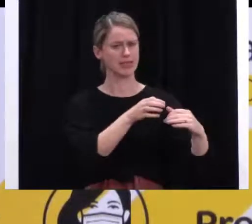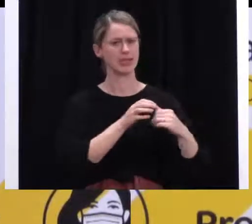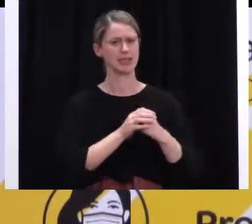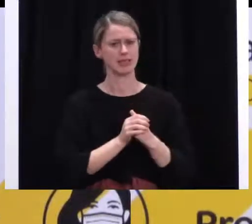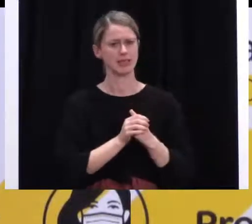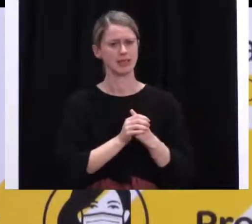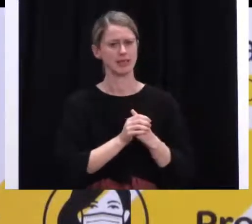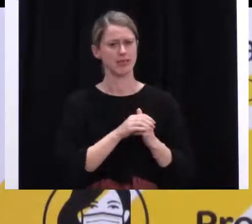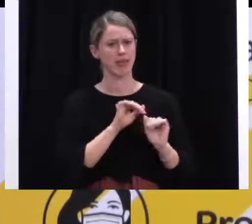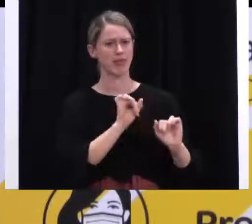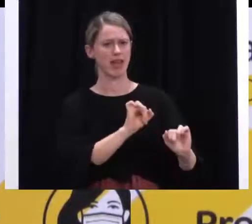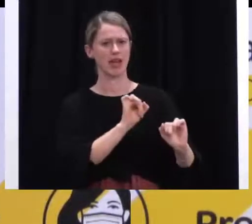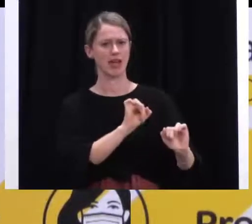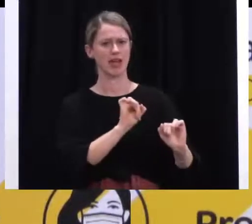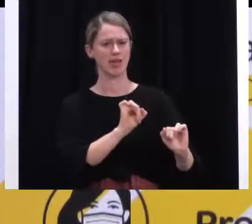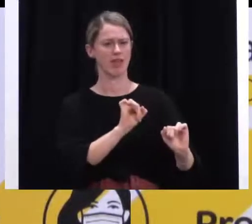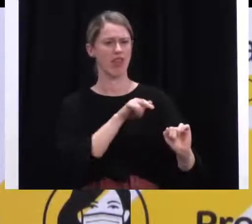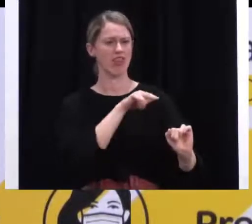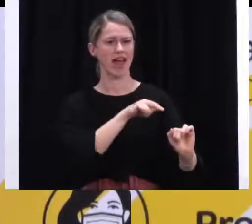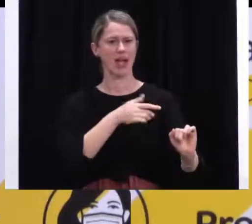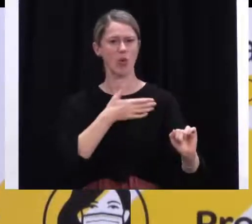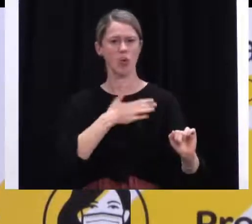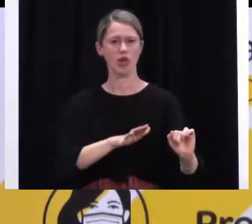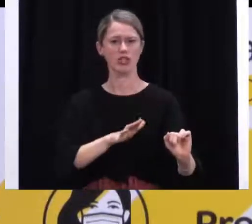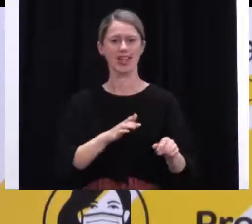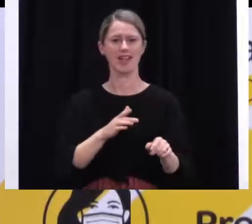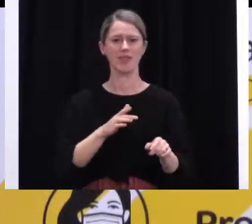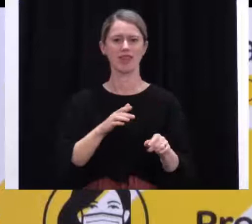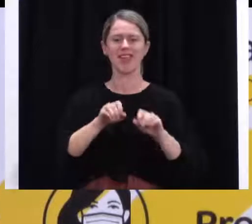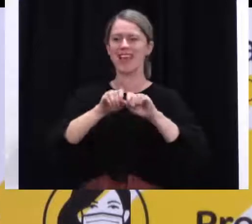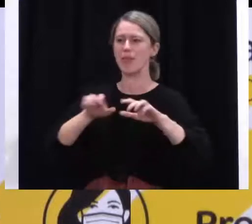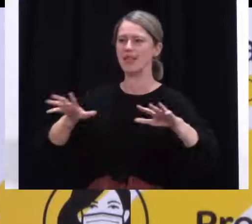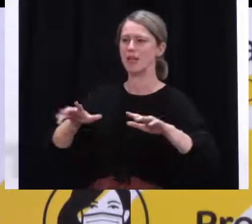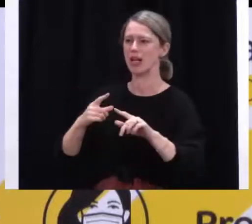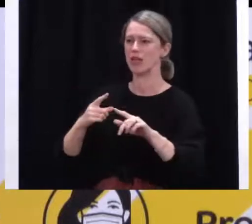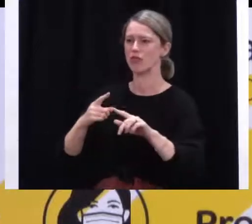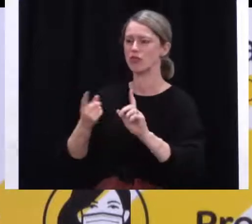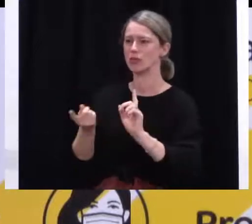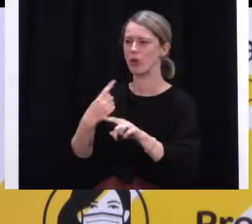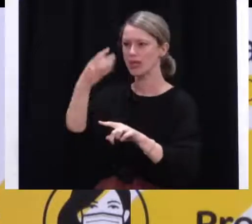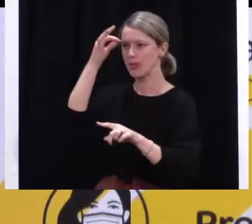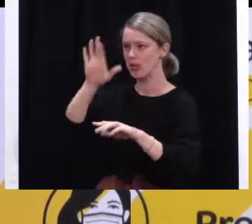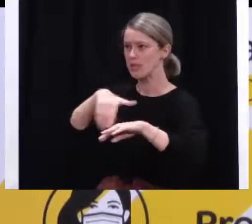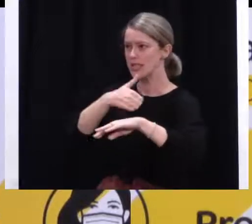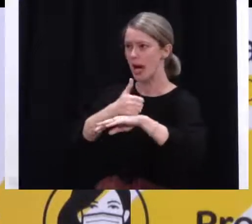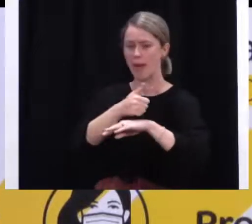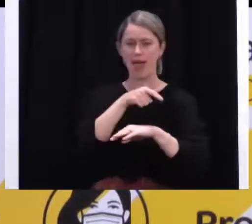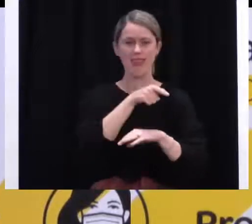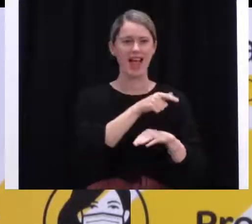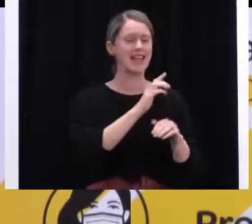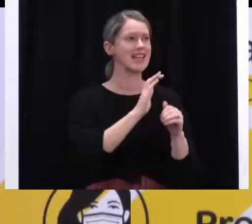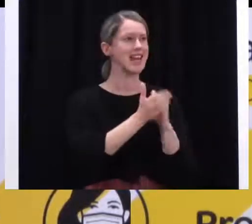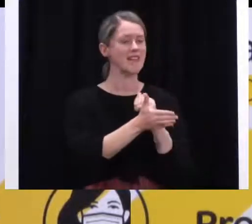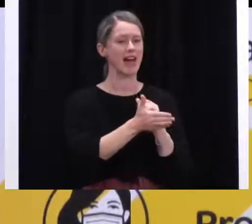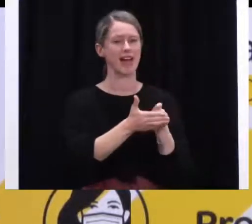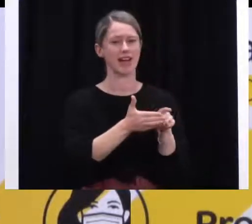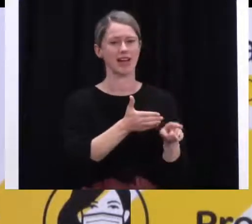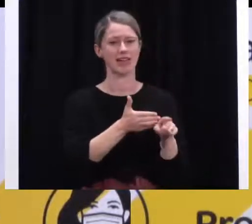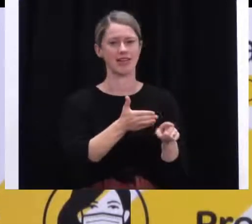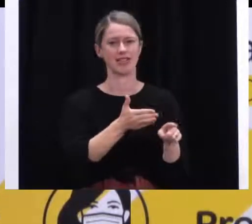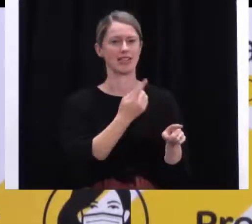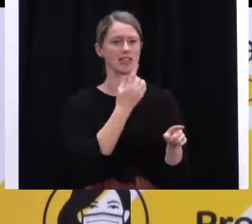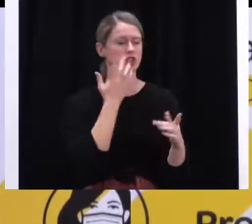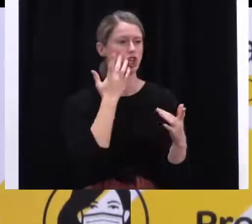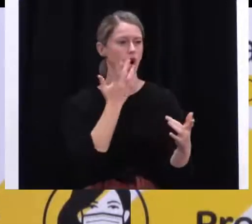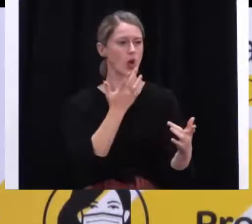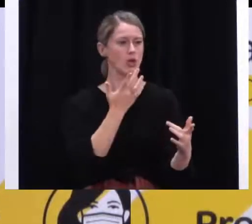and their urging for the Epidemic Response Committee to be re-established, never at any point did they